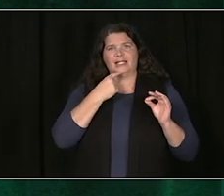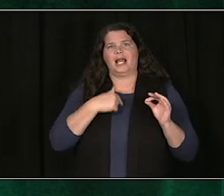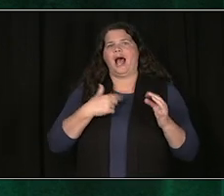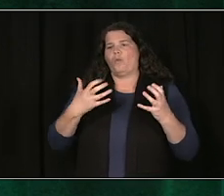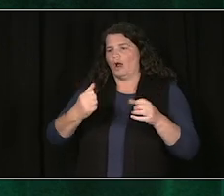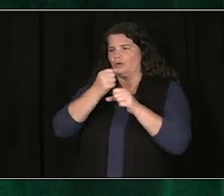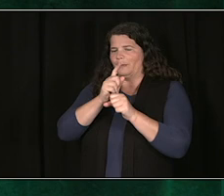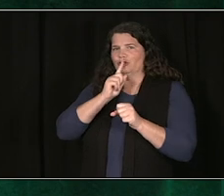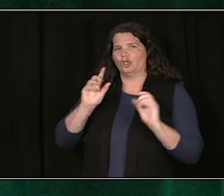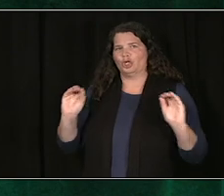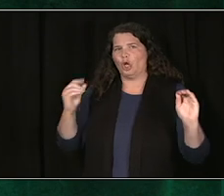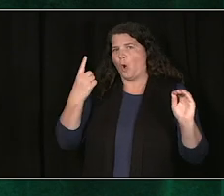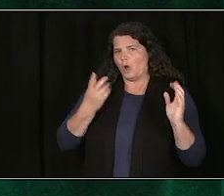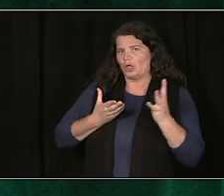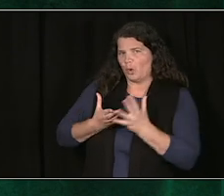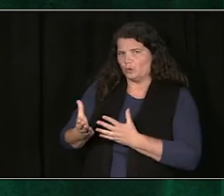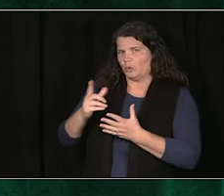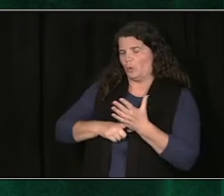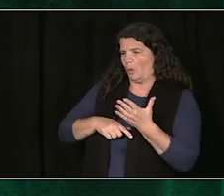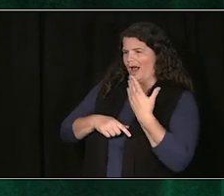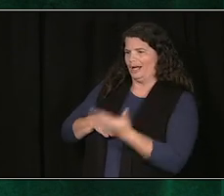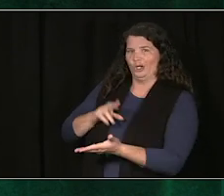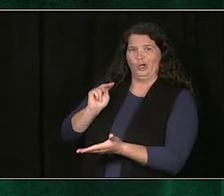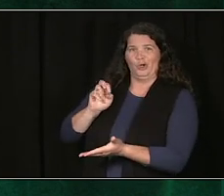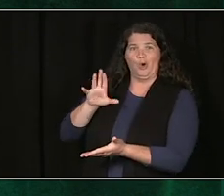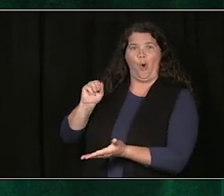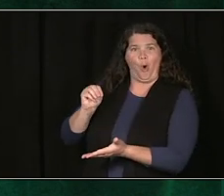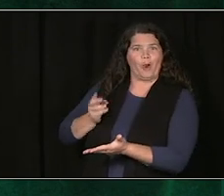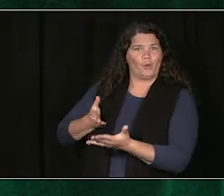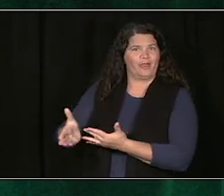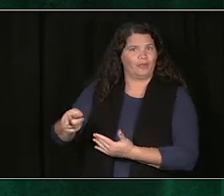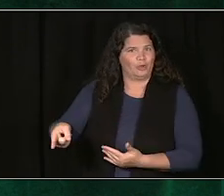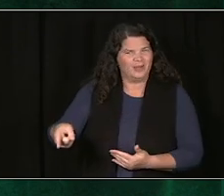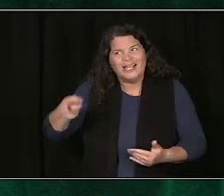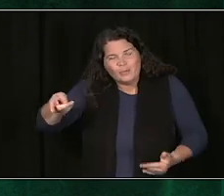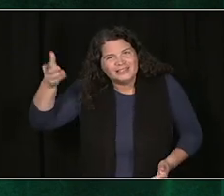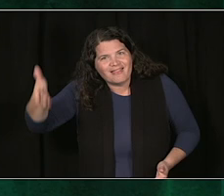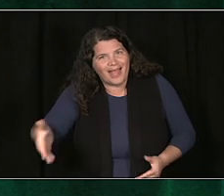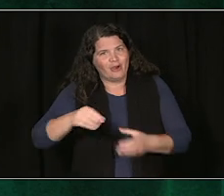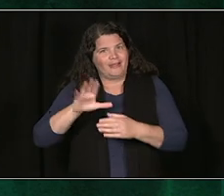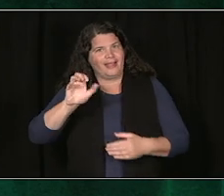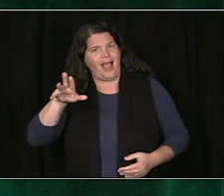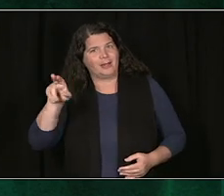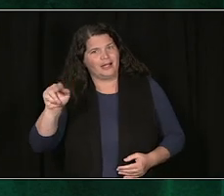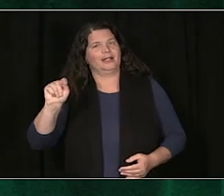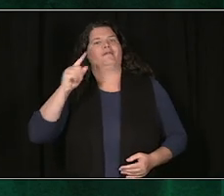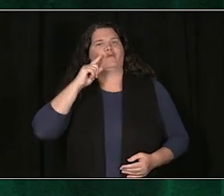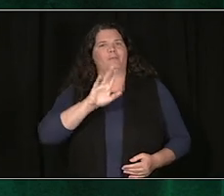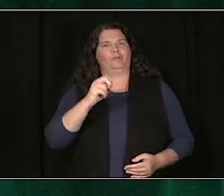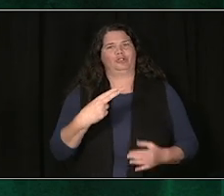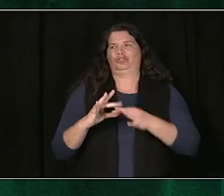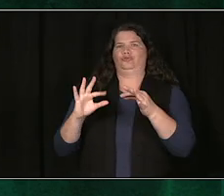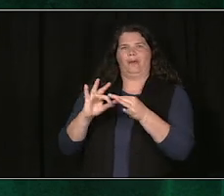a small child." And that was really a reflection of also his presence in the cabinet for people to understand that public